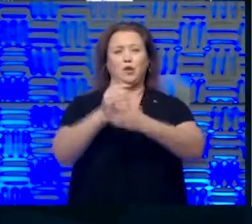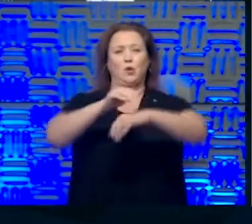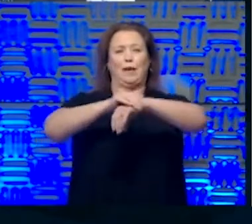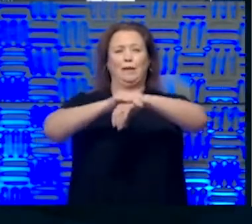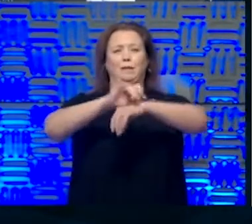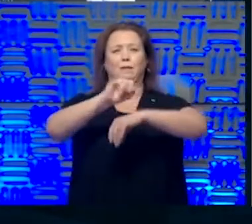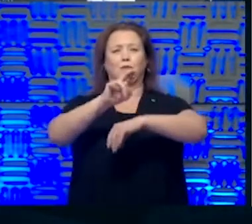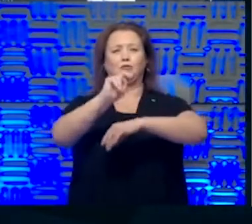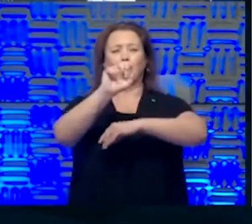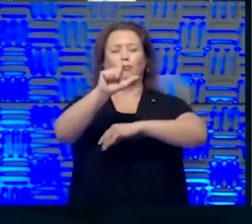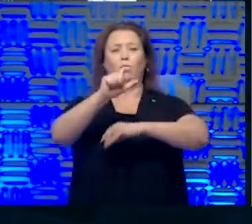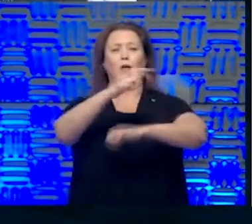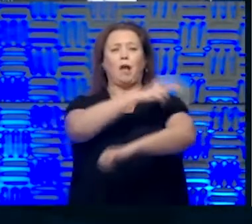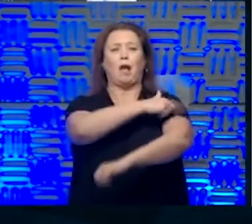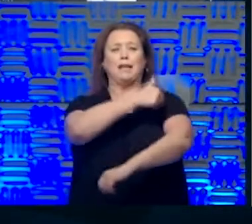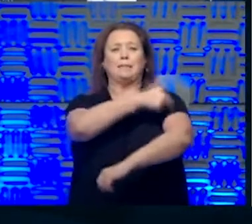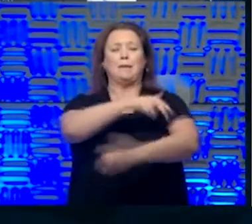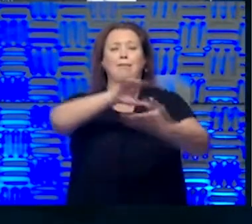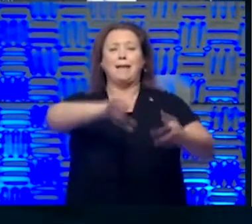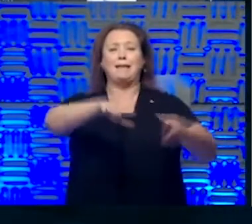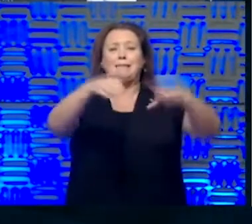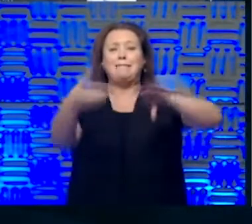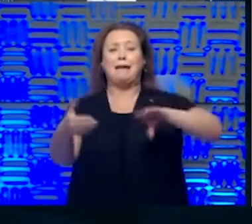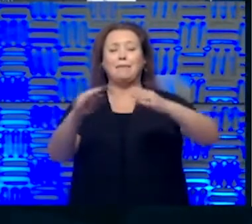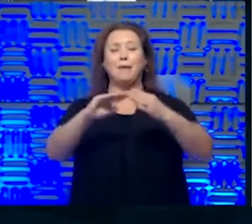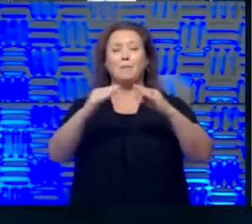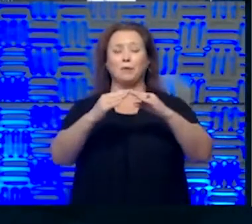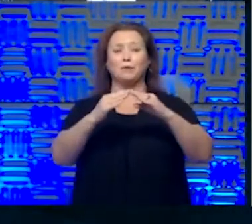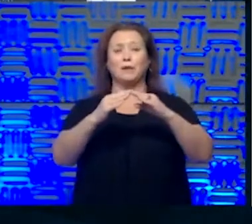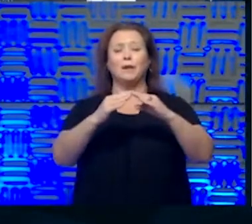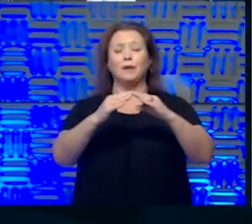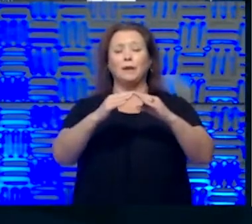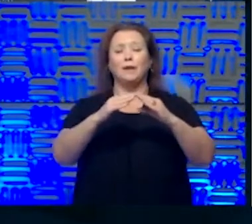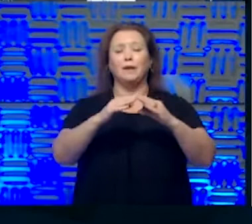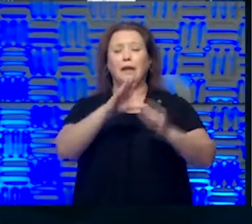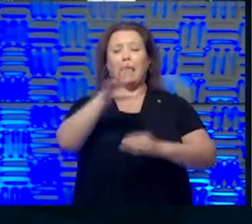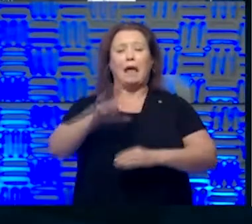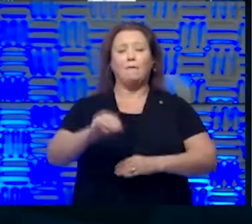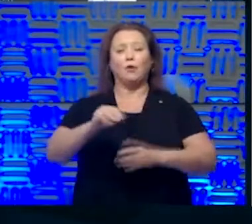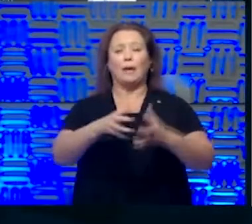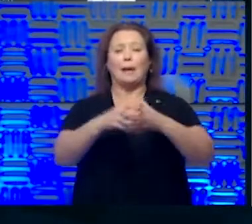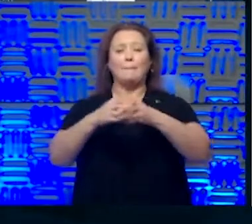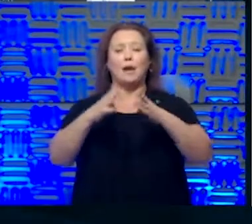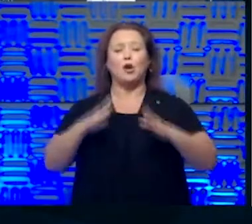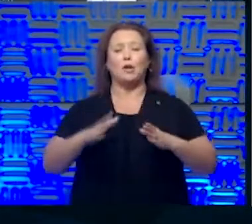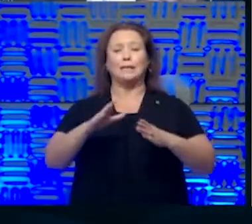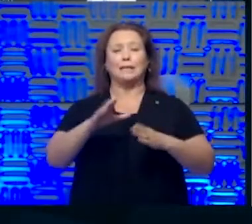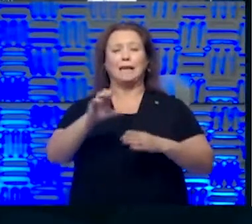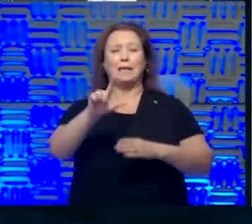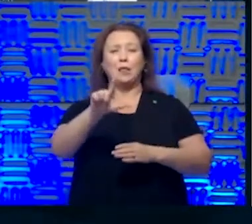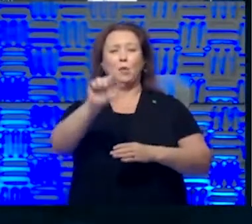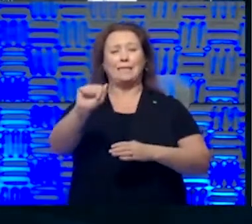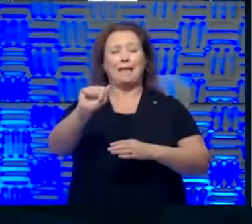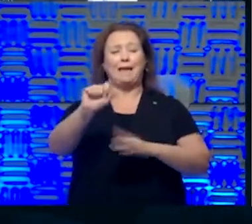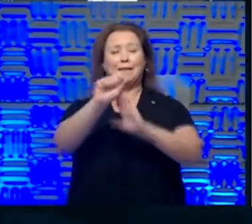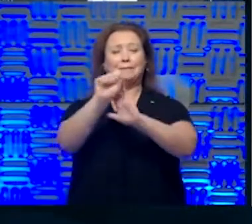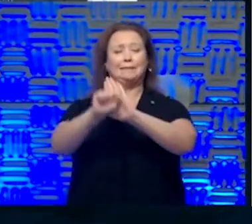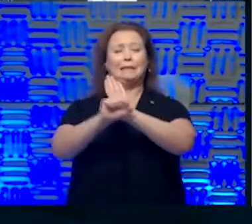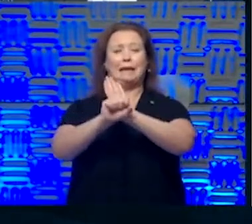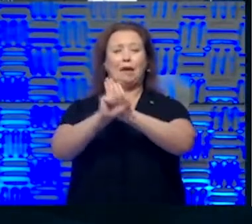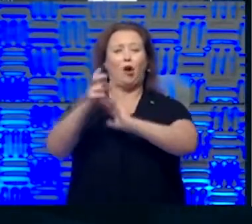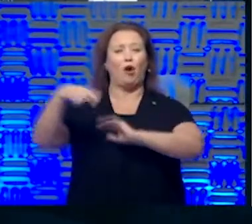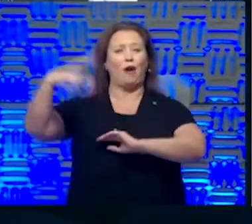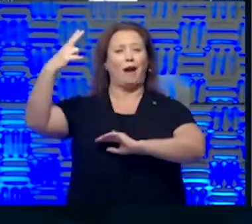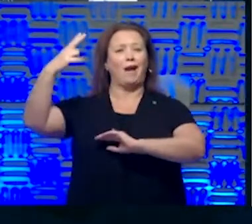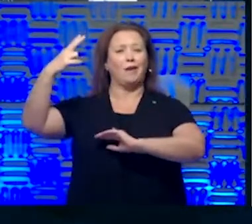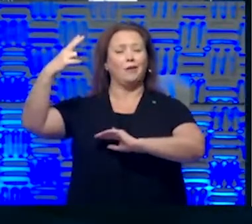that hospitalization and mortality rates among African Americans in a system in Louisiana were significantly higher than the